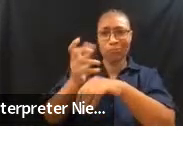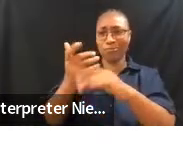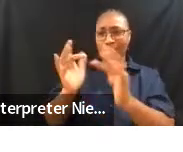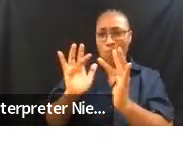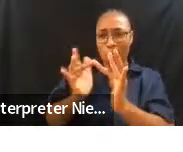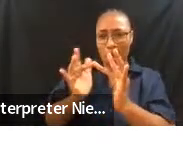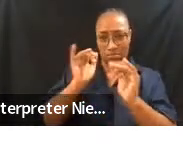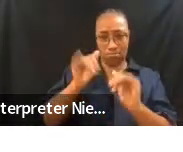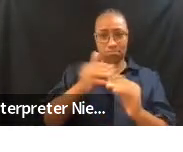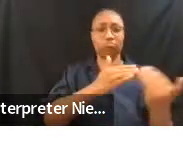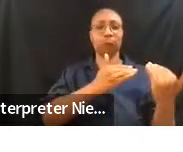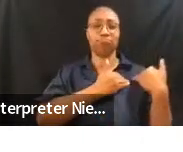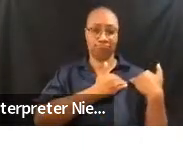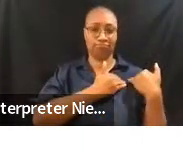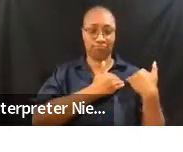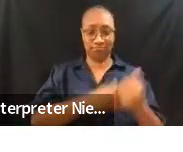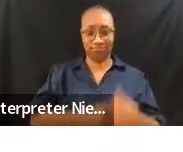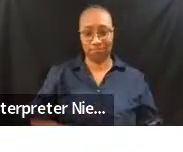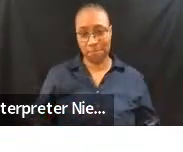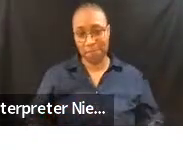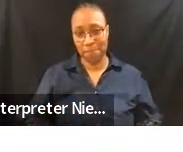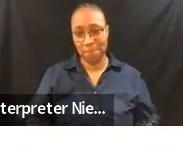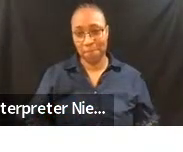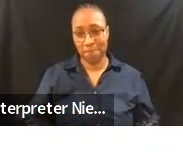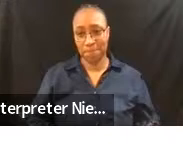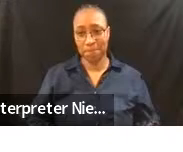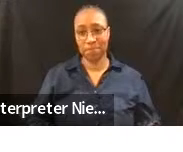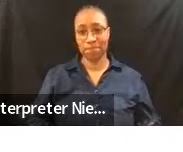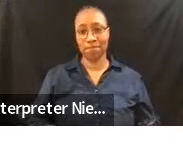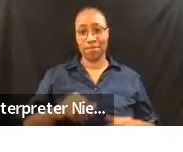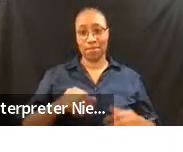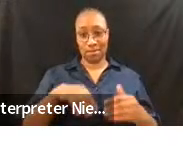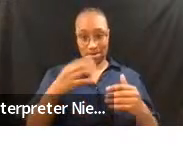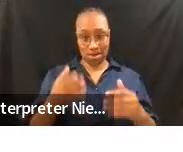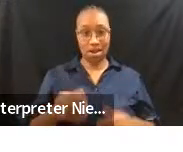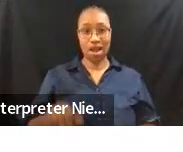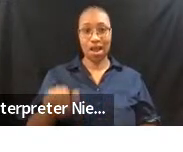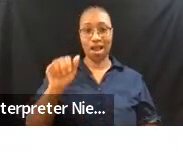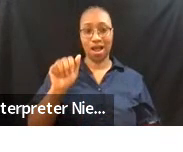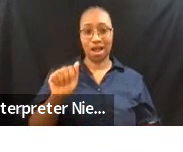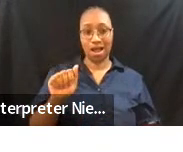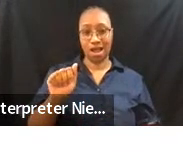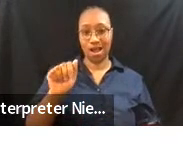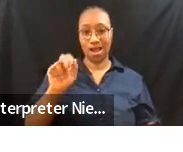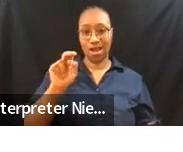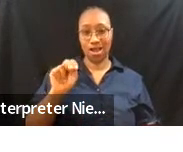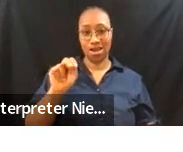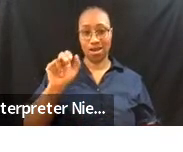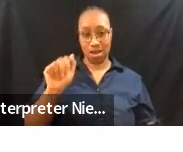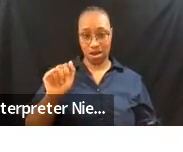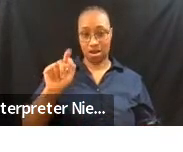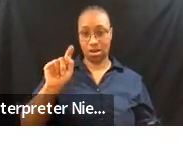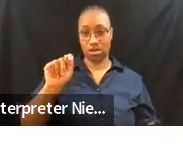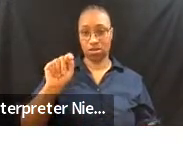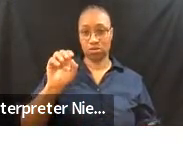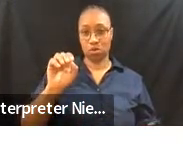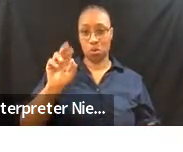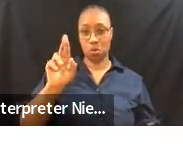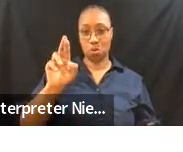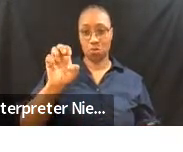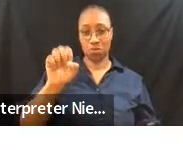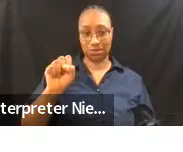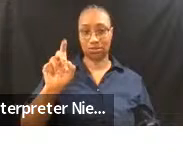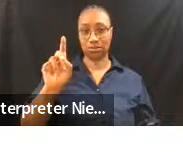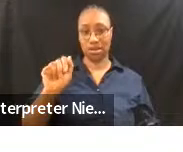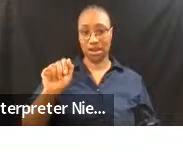going to turn to Anna Torres Davis from the National Council on Disability to